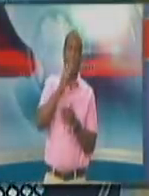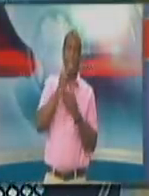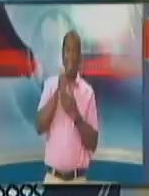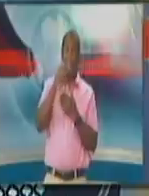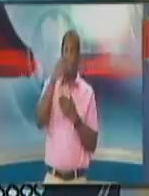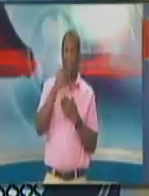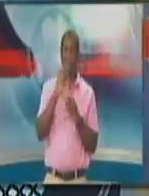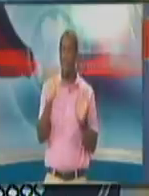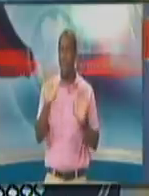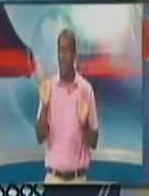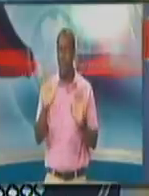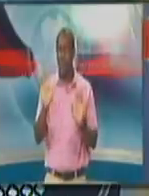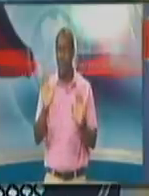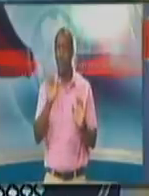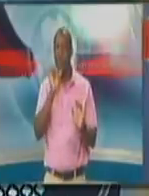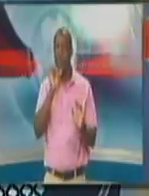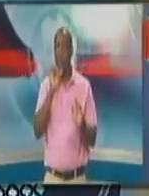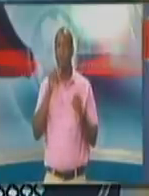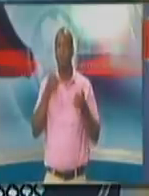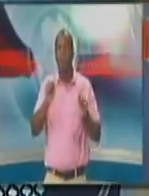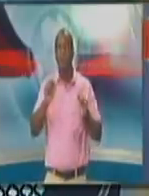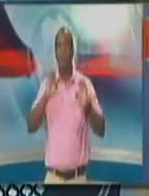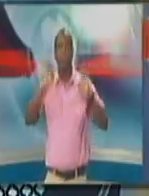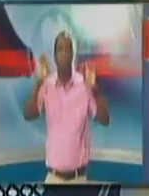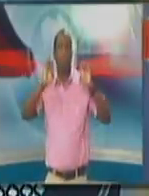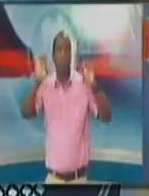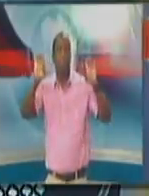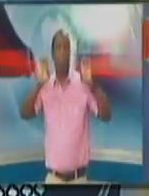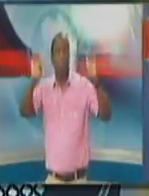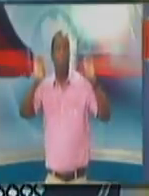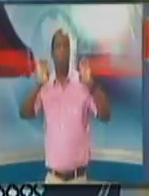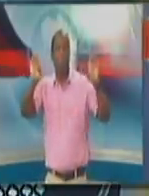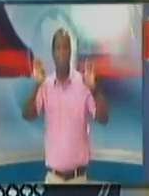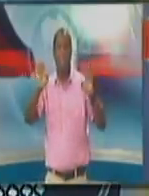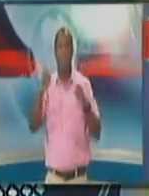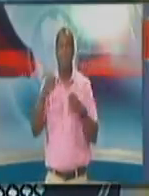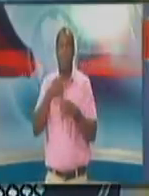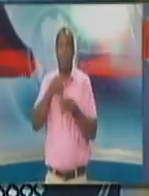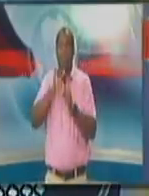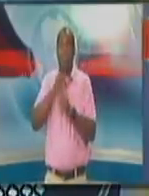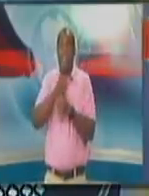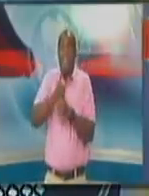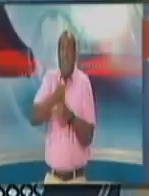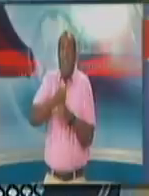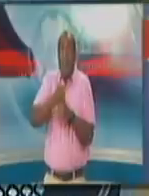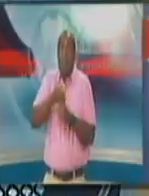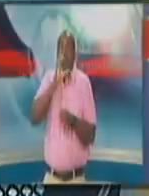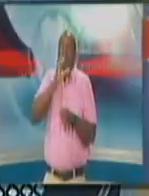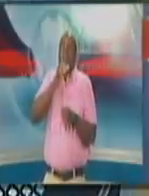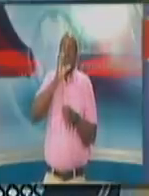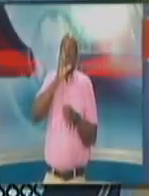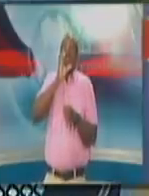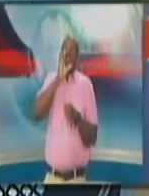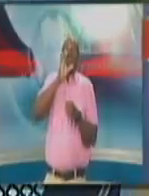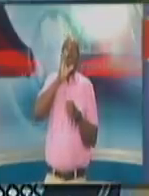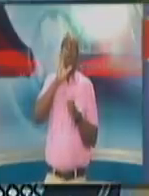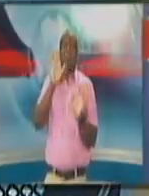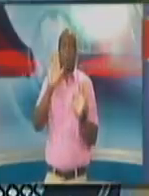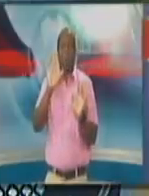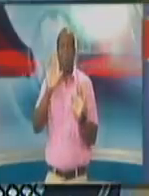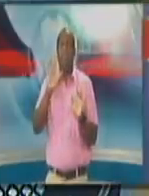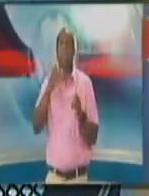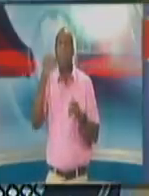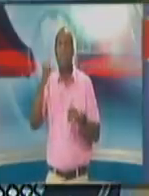words, do lean on exercise and avoiding caffeine and things like that, natural, healthy way. And if you just Google